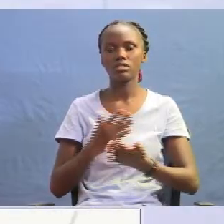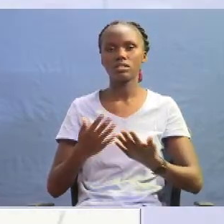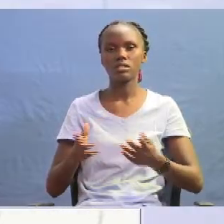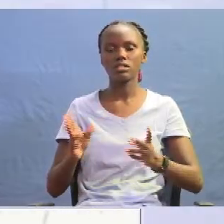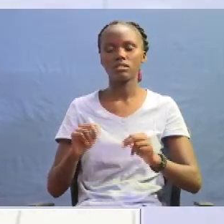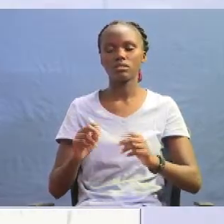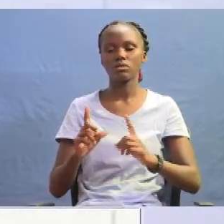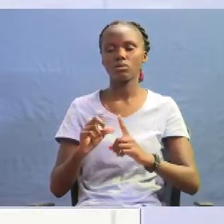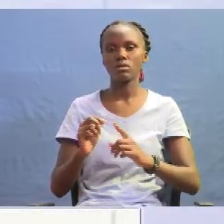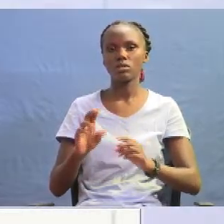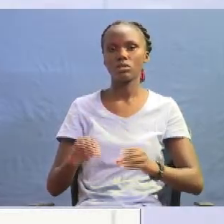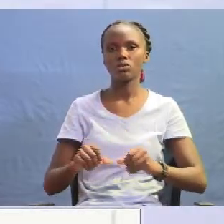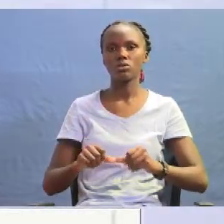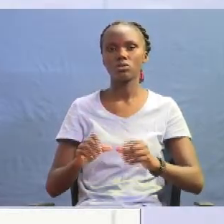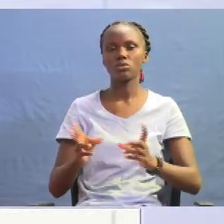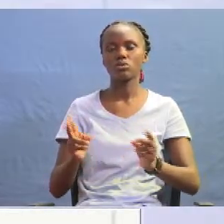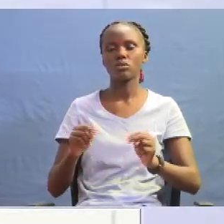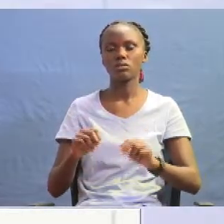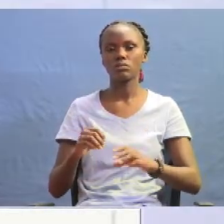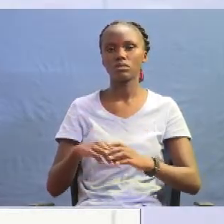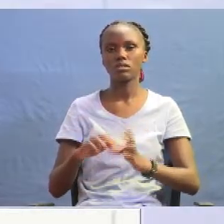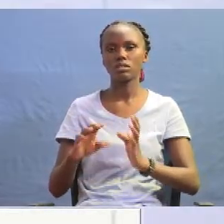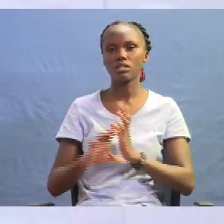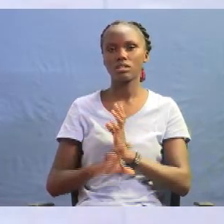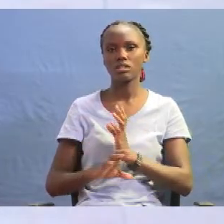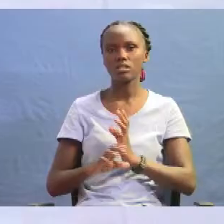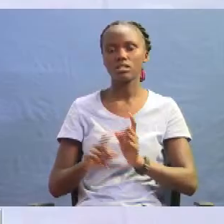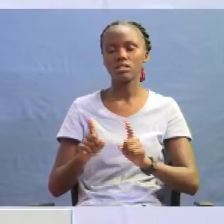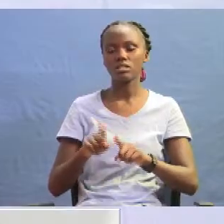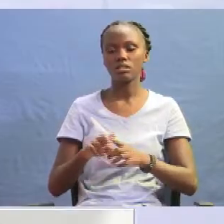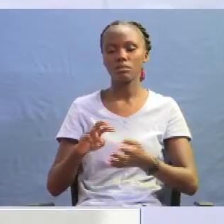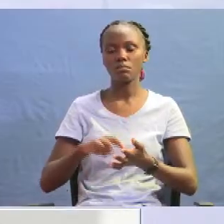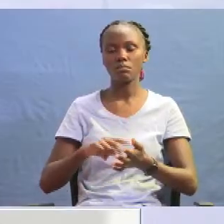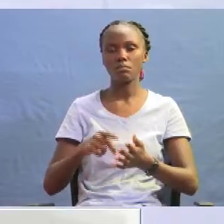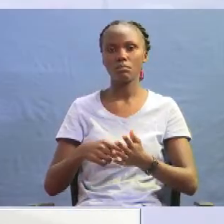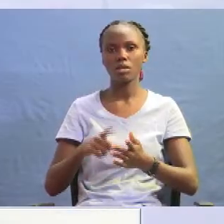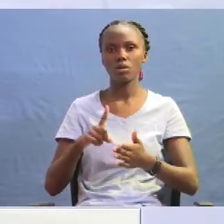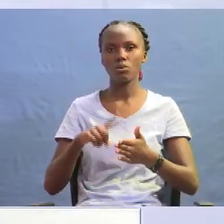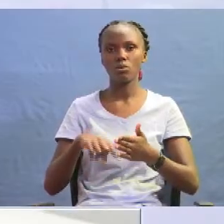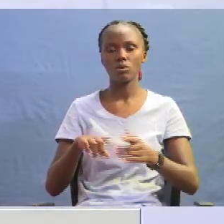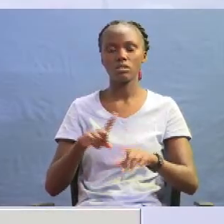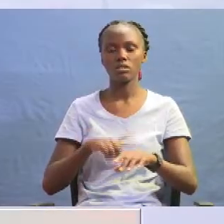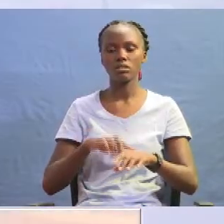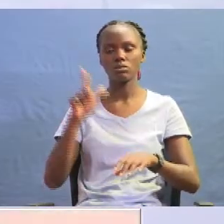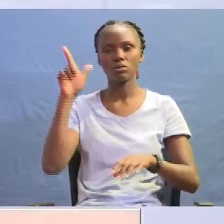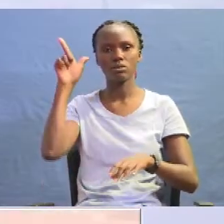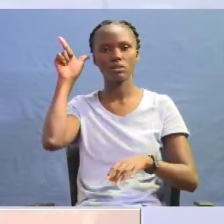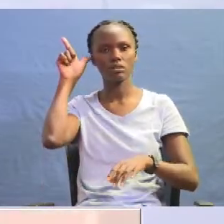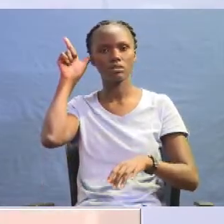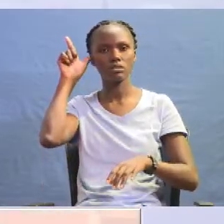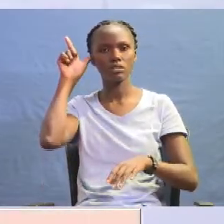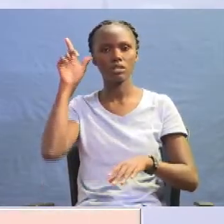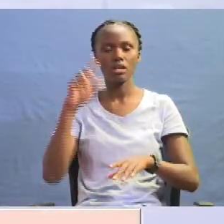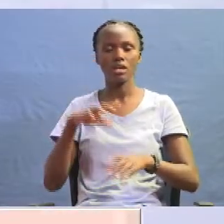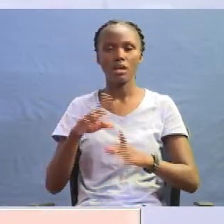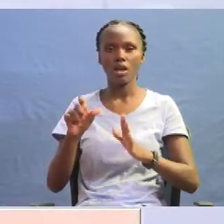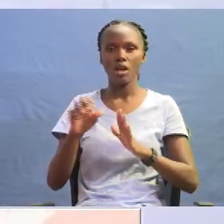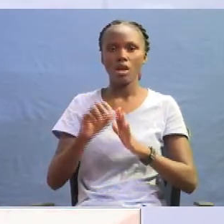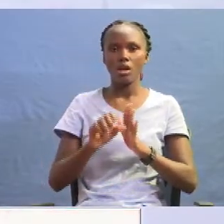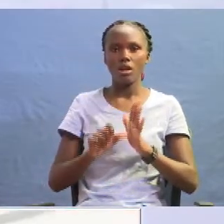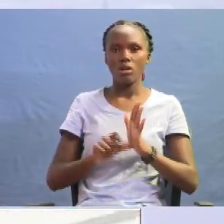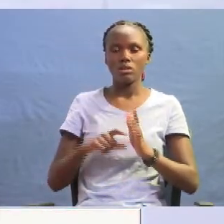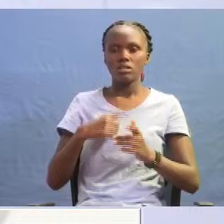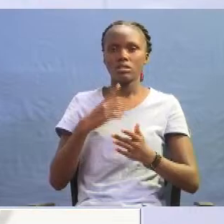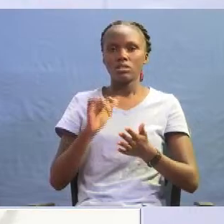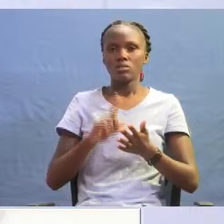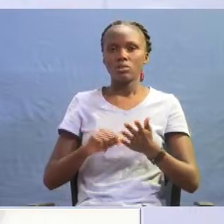what it's actually entail, and what does it mean when you hear the authorities or even